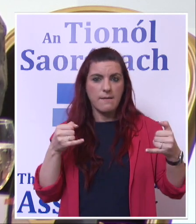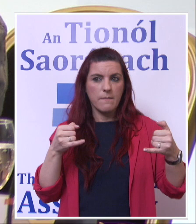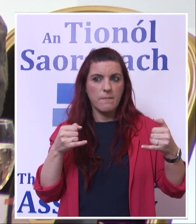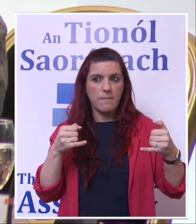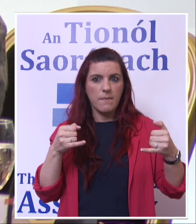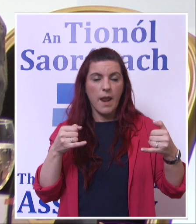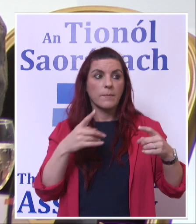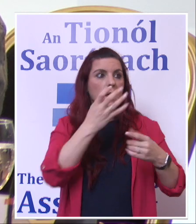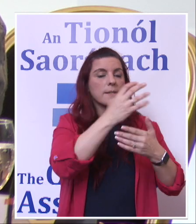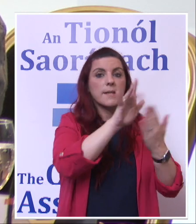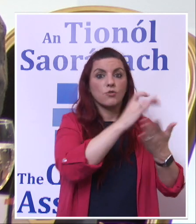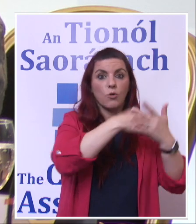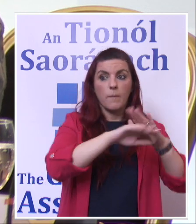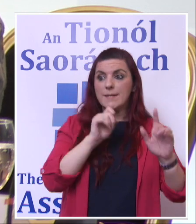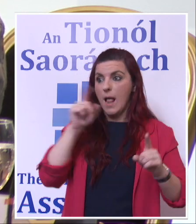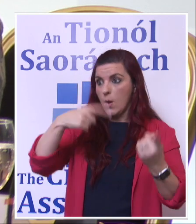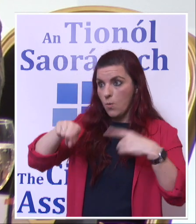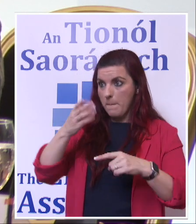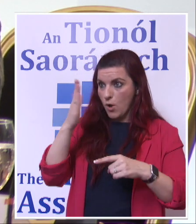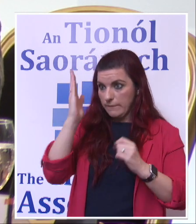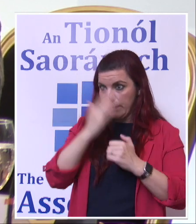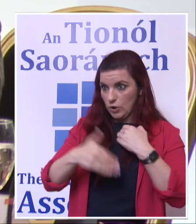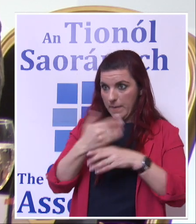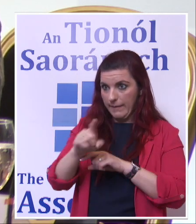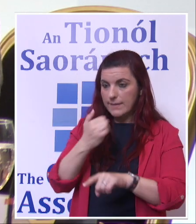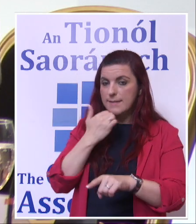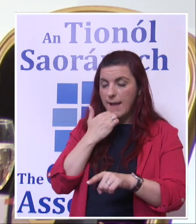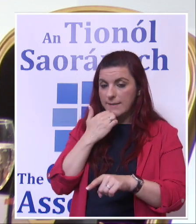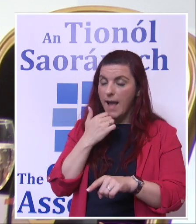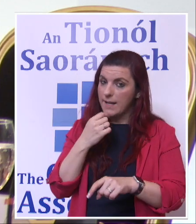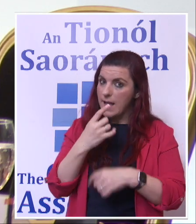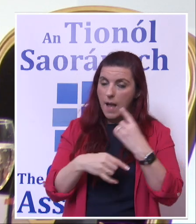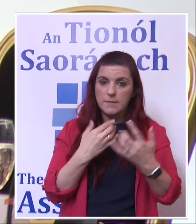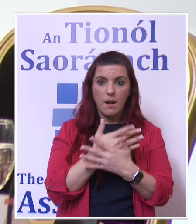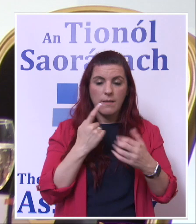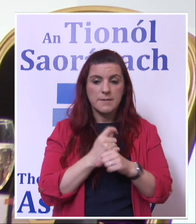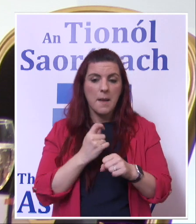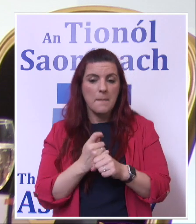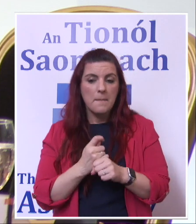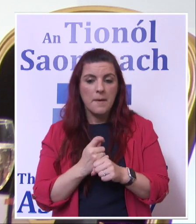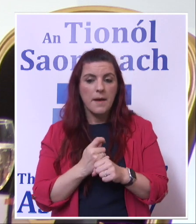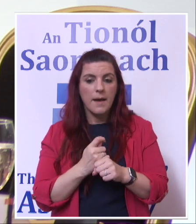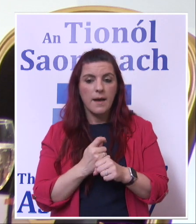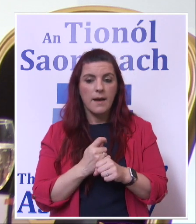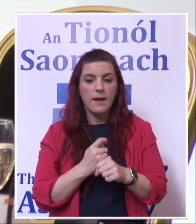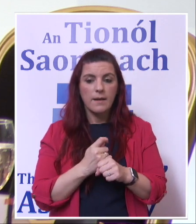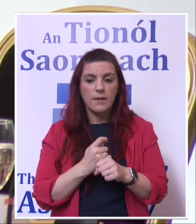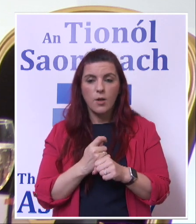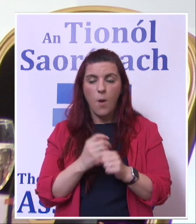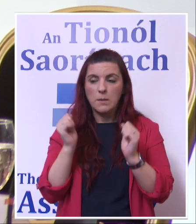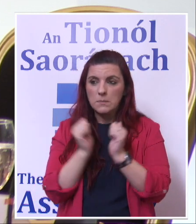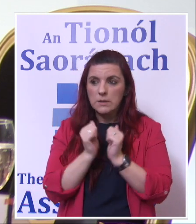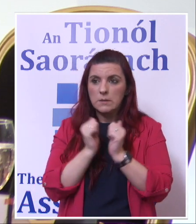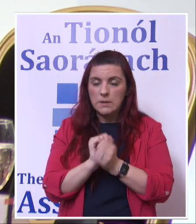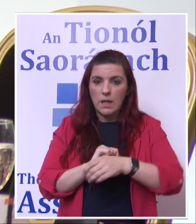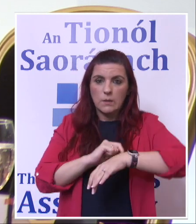local authority to have their budget in place, and there is a deadline. And they've been, the meeting has gone